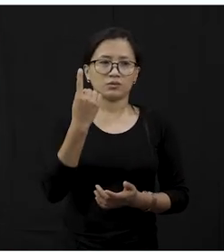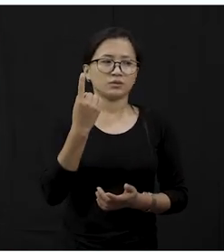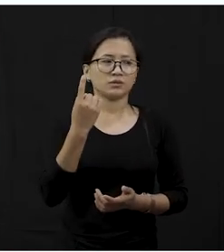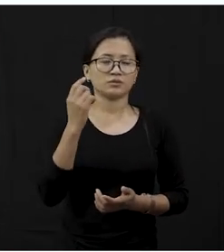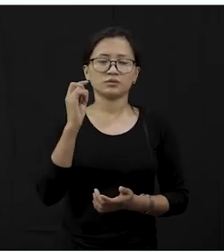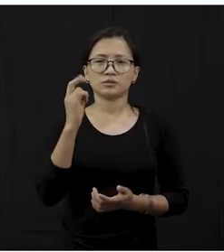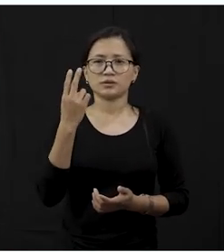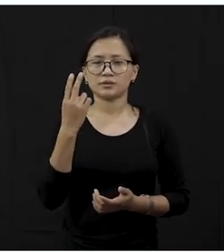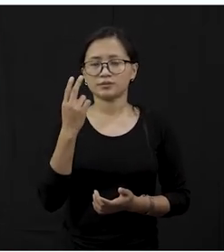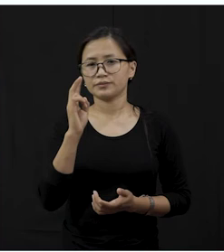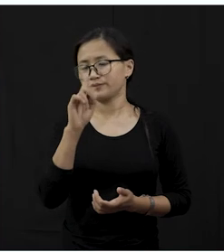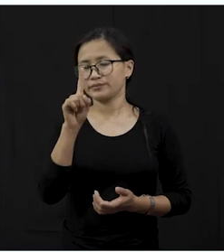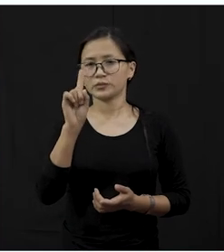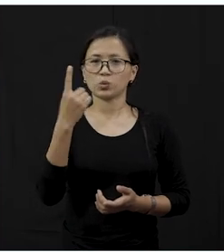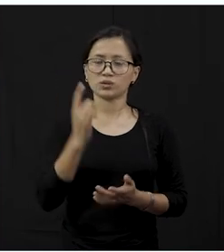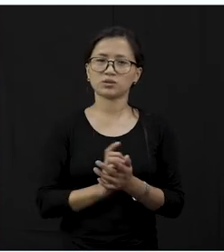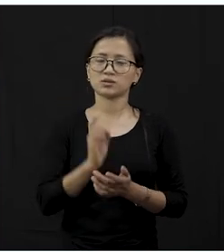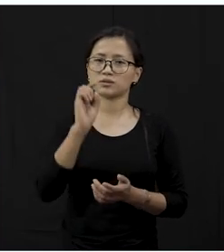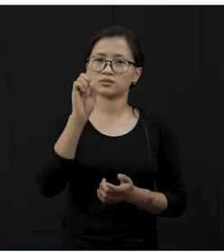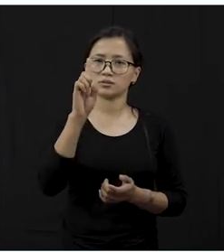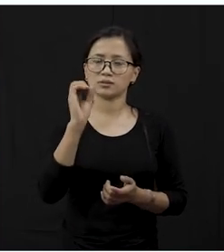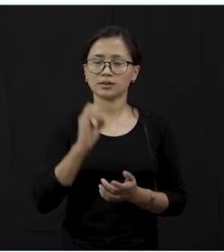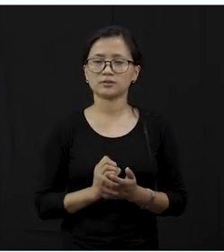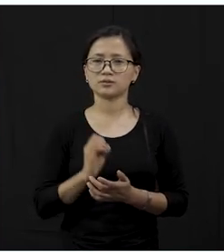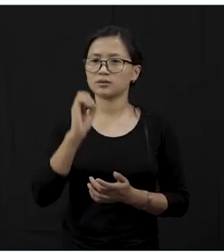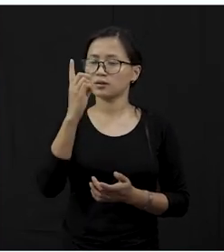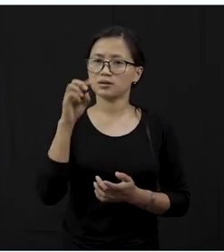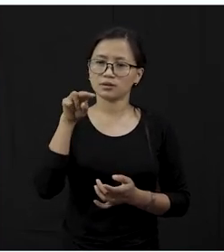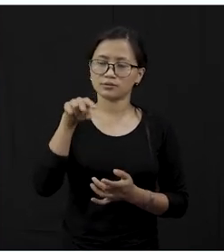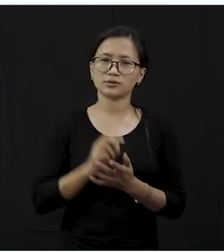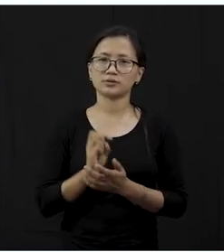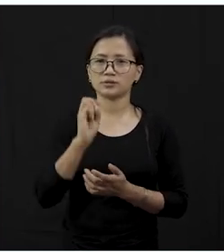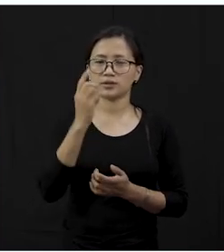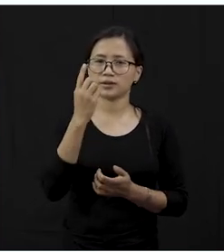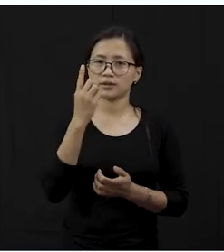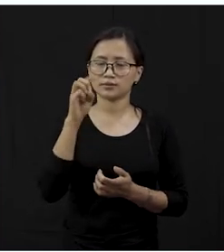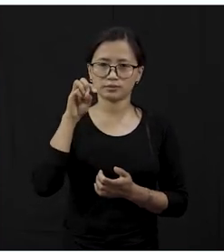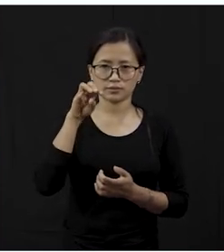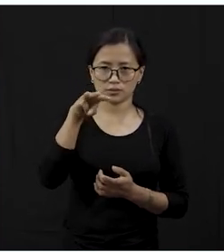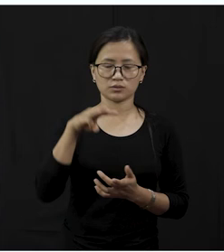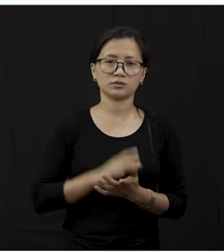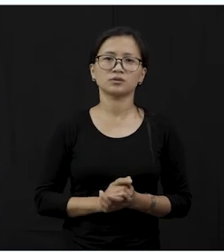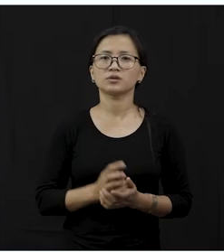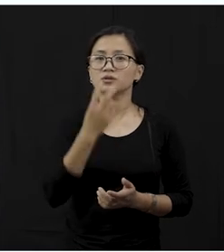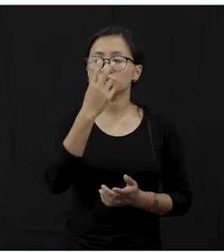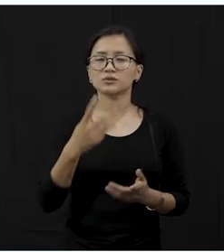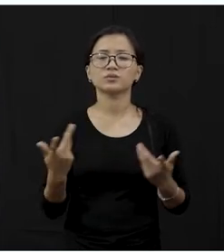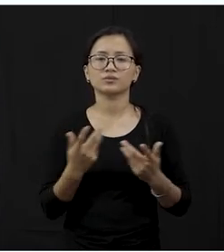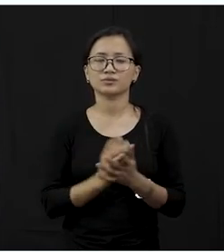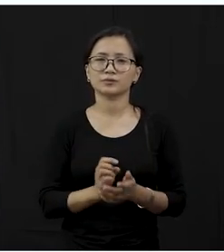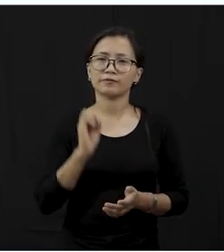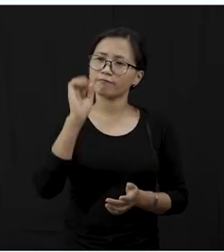Ones, tens, hundreds, thousands. So in thousands, what can you see? Number 5, right? So the